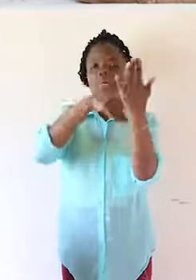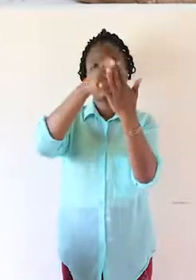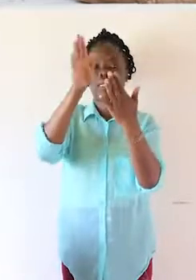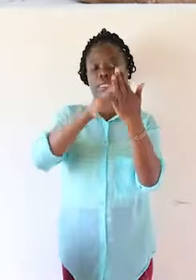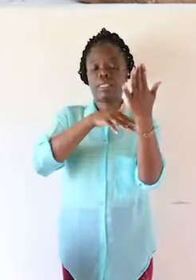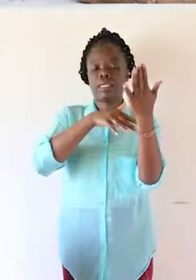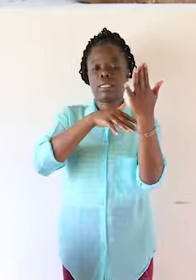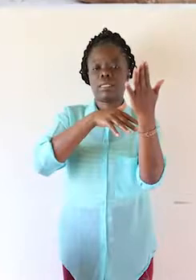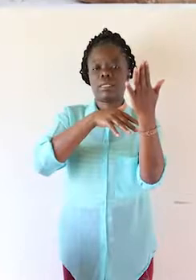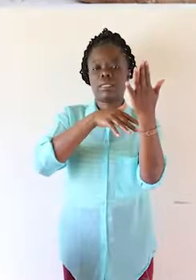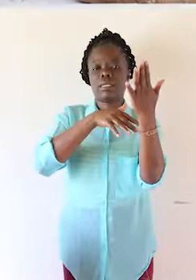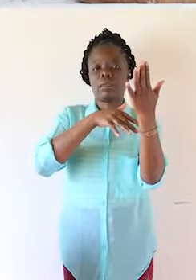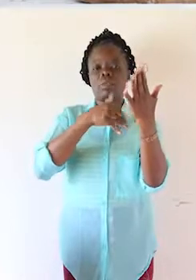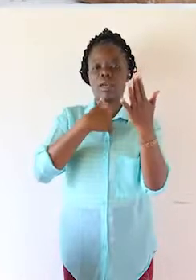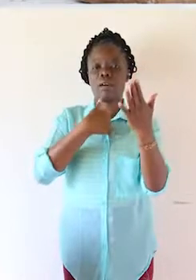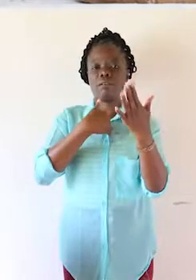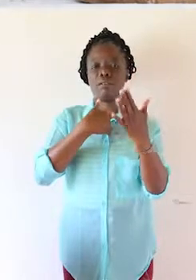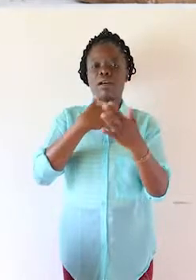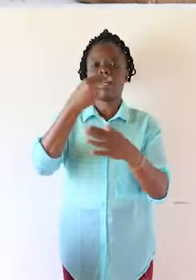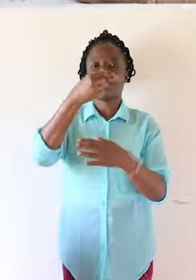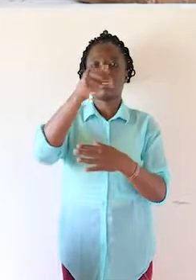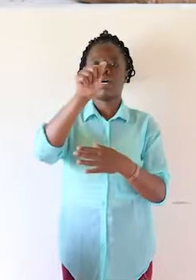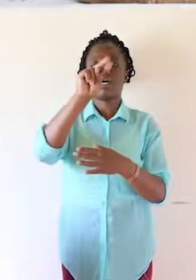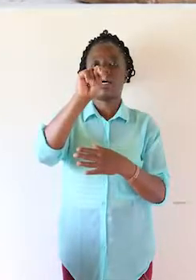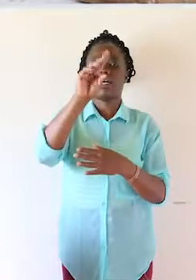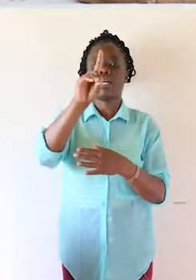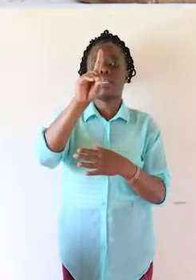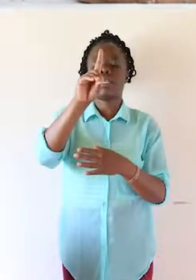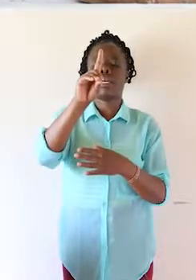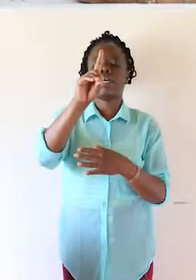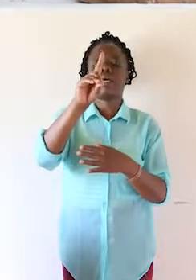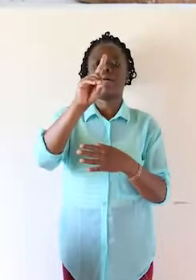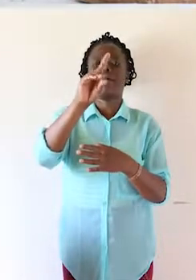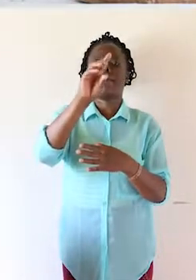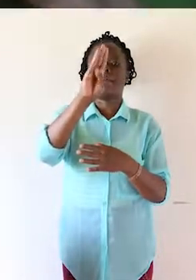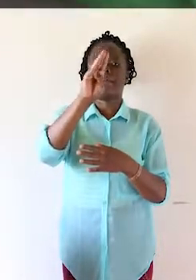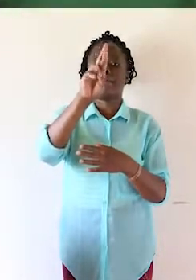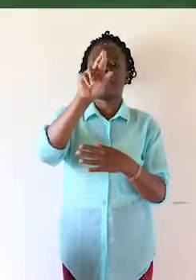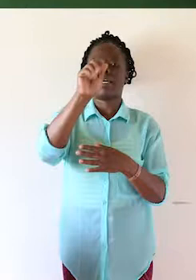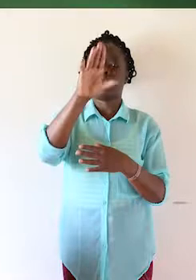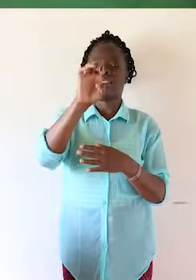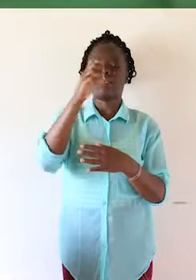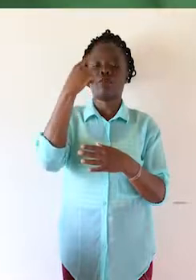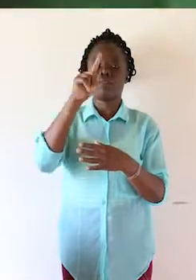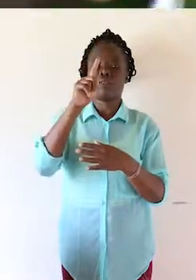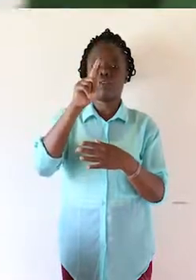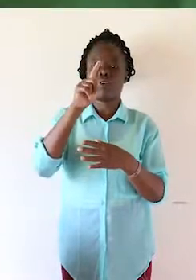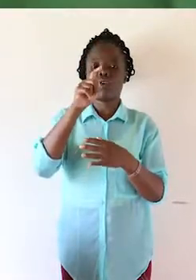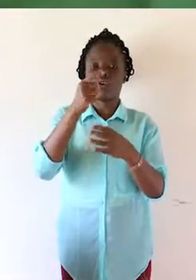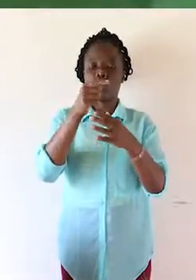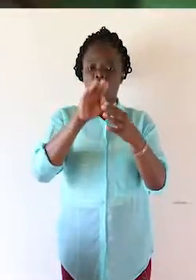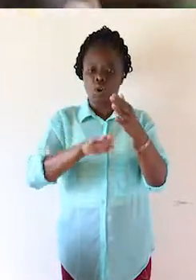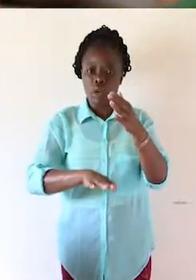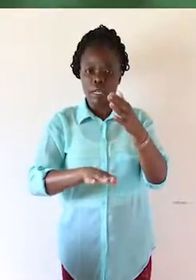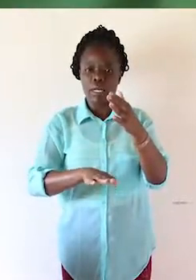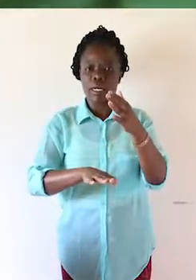We have a hand brace. Hand brace we shall use for boring holes.